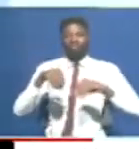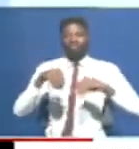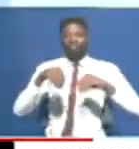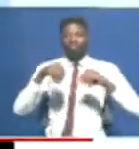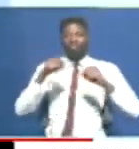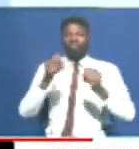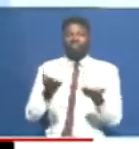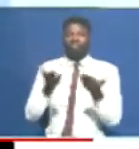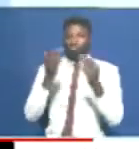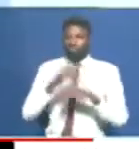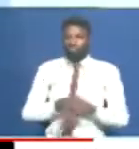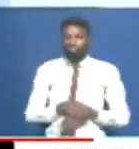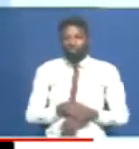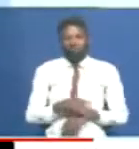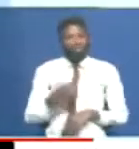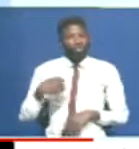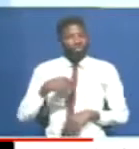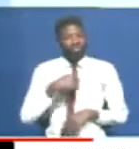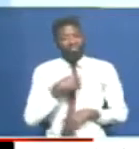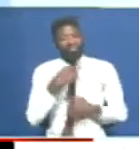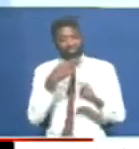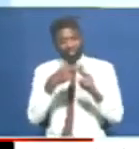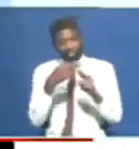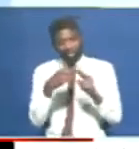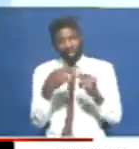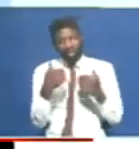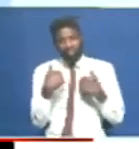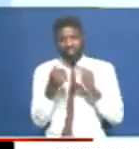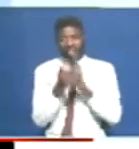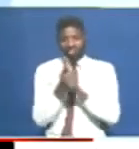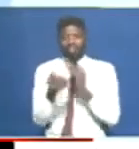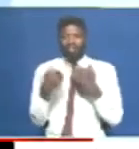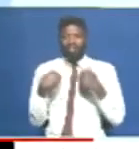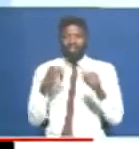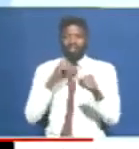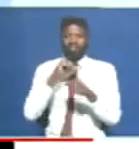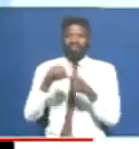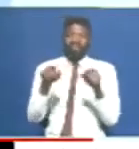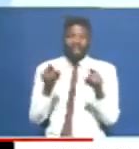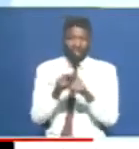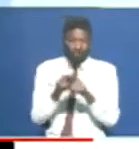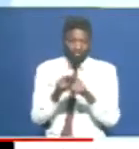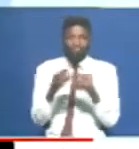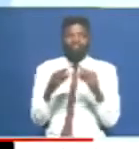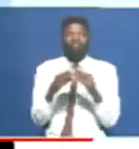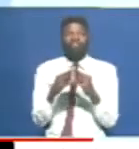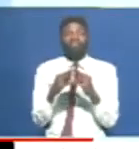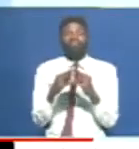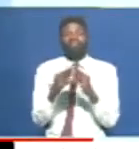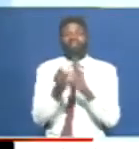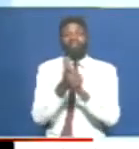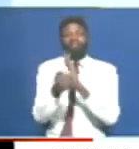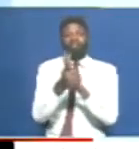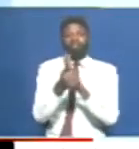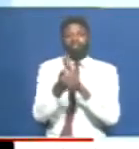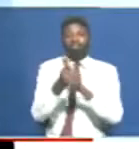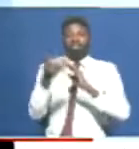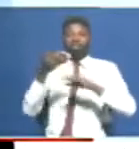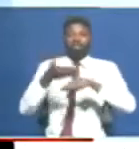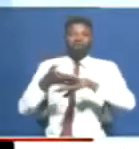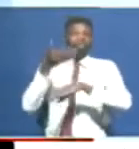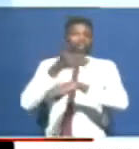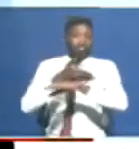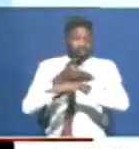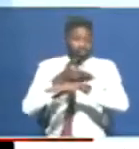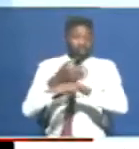we are going to be calling it, because you already have some skills on the same, is skill upgrading. So basically, we are going to